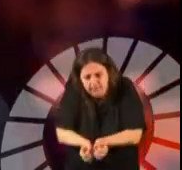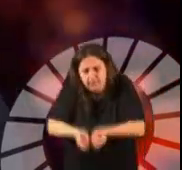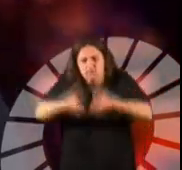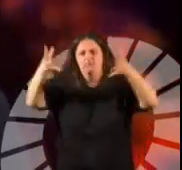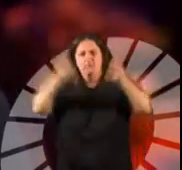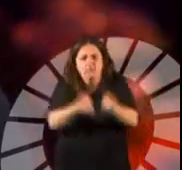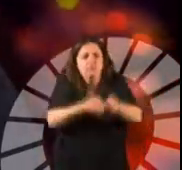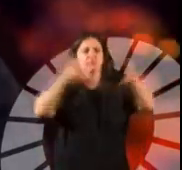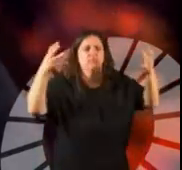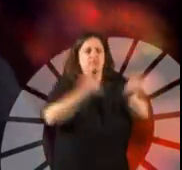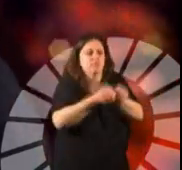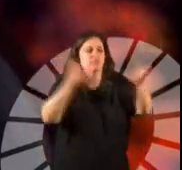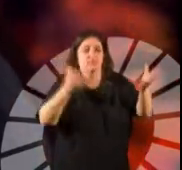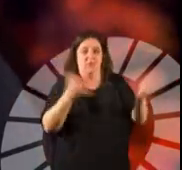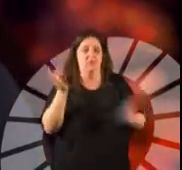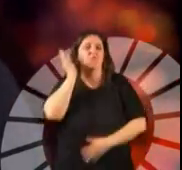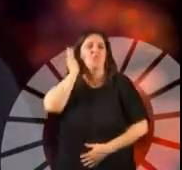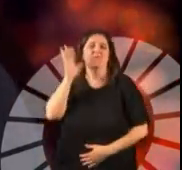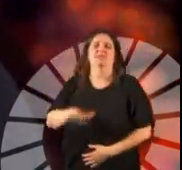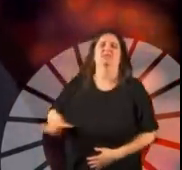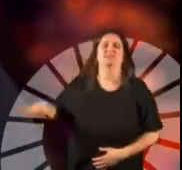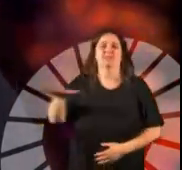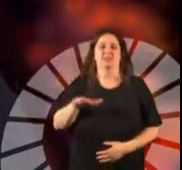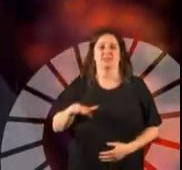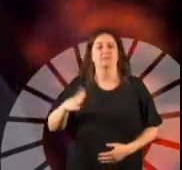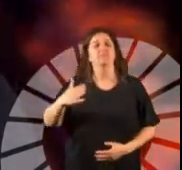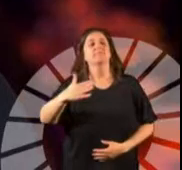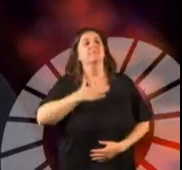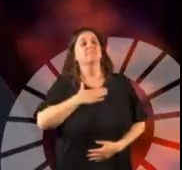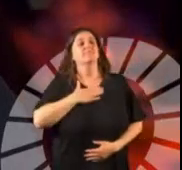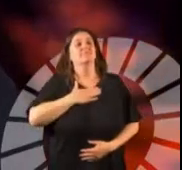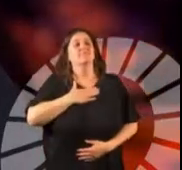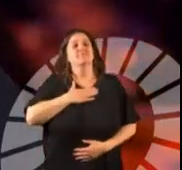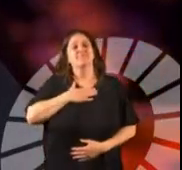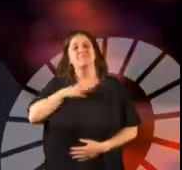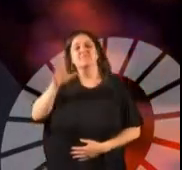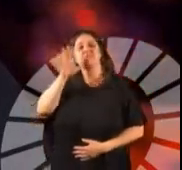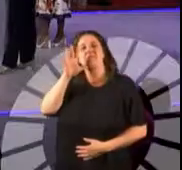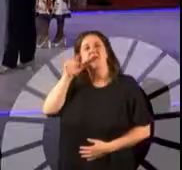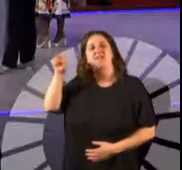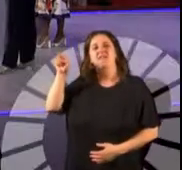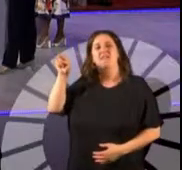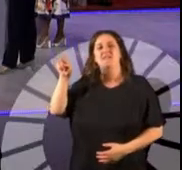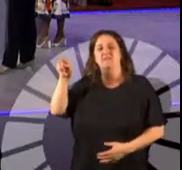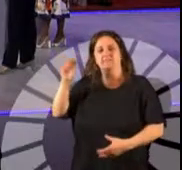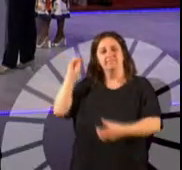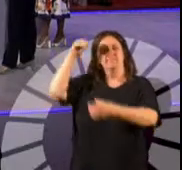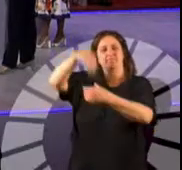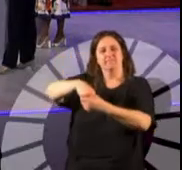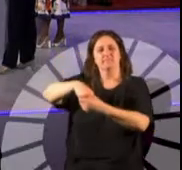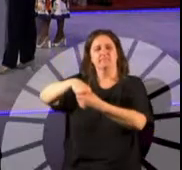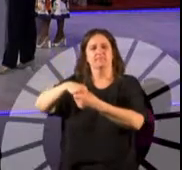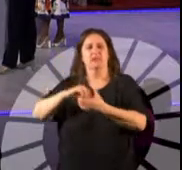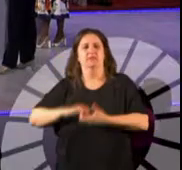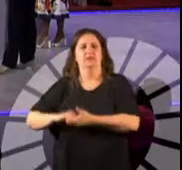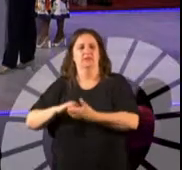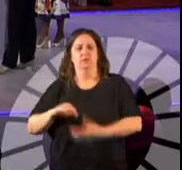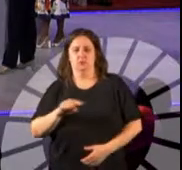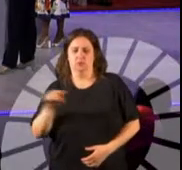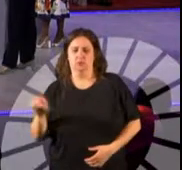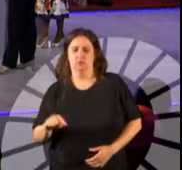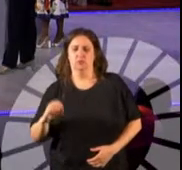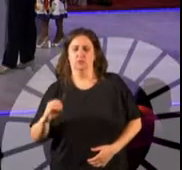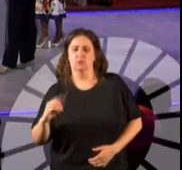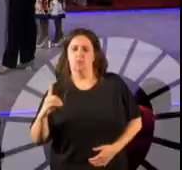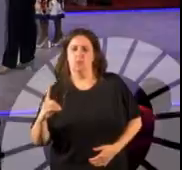My mother is one of those women. For many years, she actually led the Sodo Association, which helped young women and young girls who were